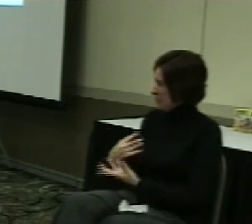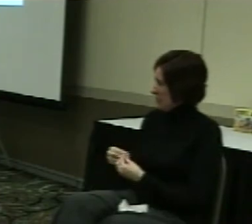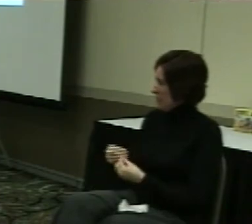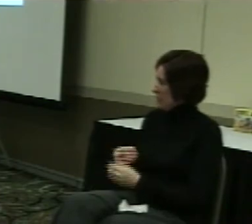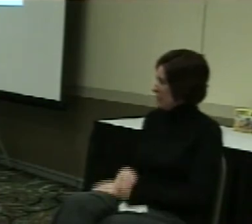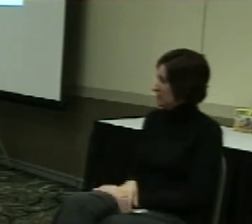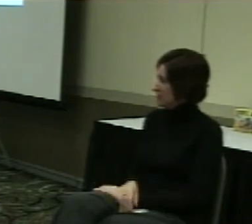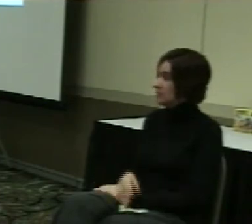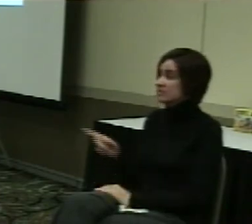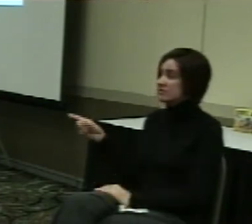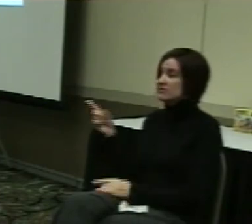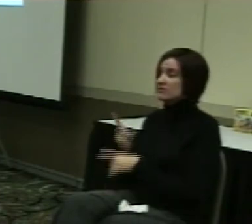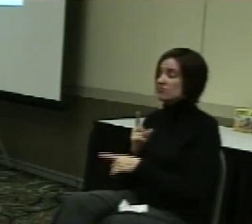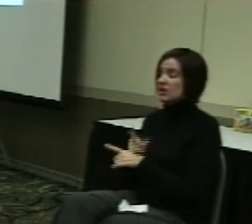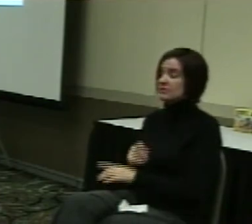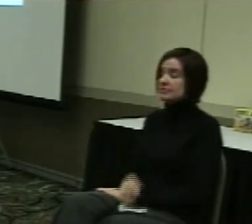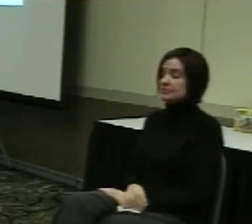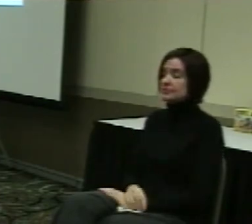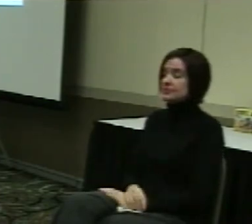Yeah.